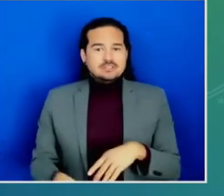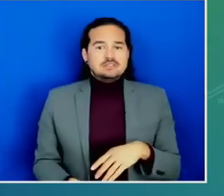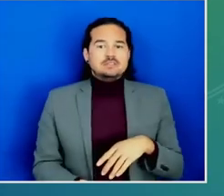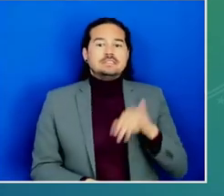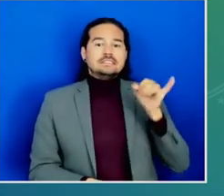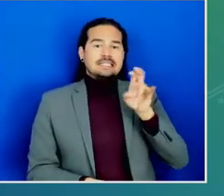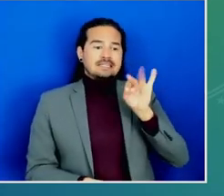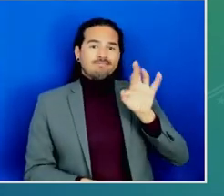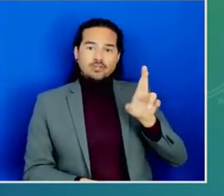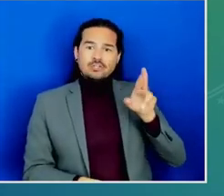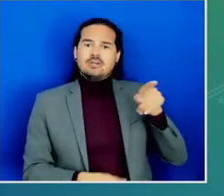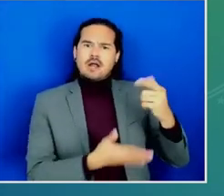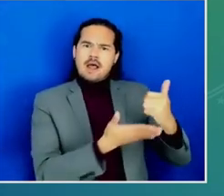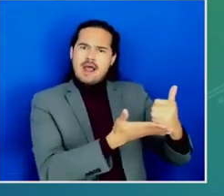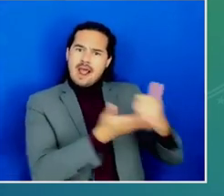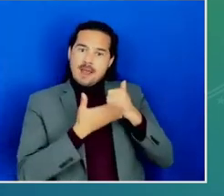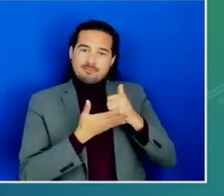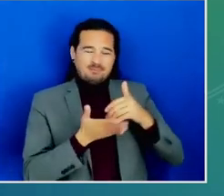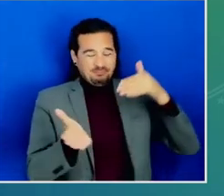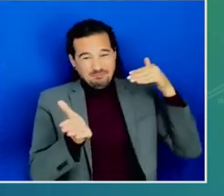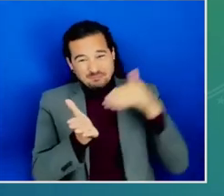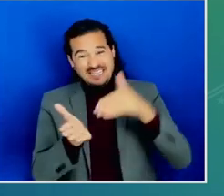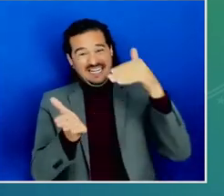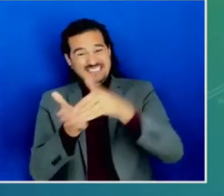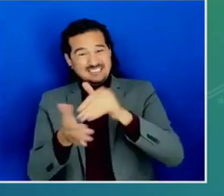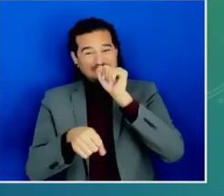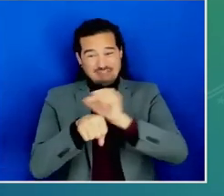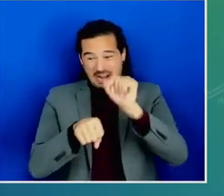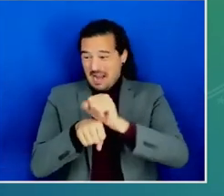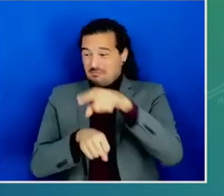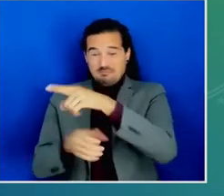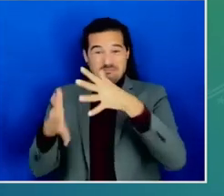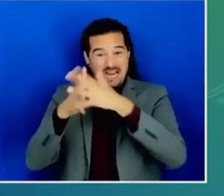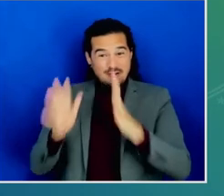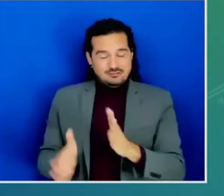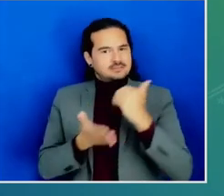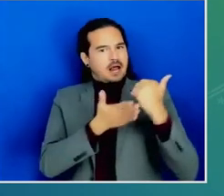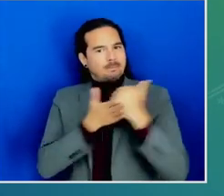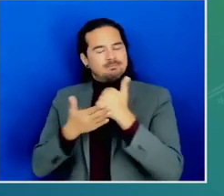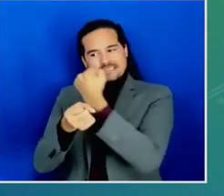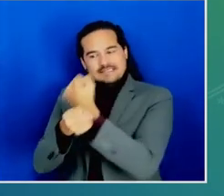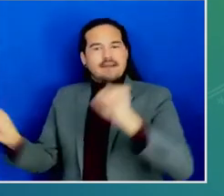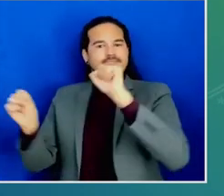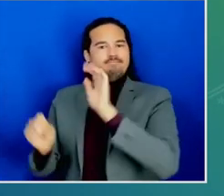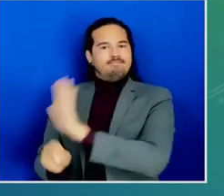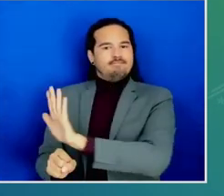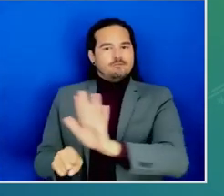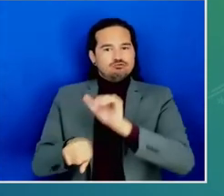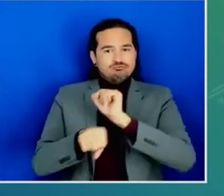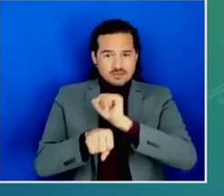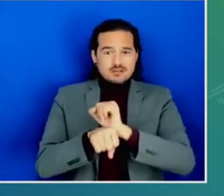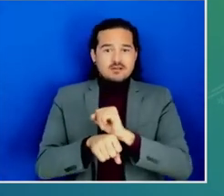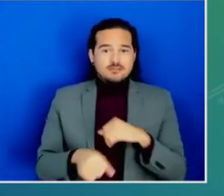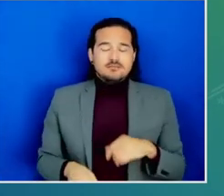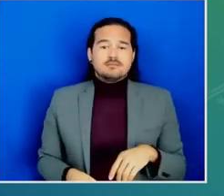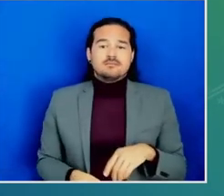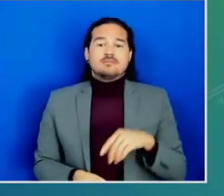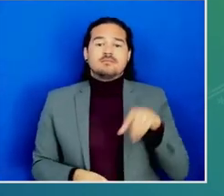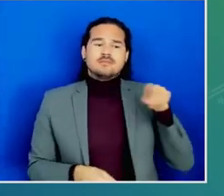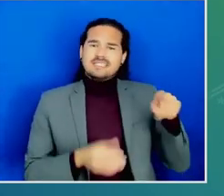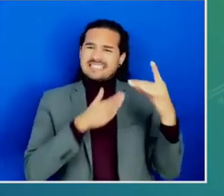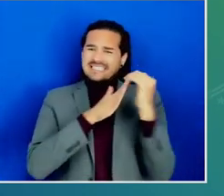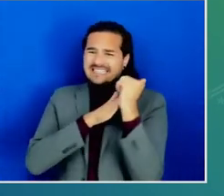of America, helped save a million American jobs, and helped bring Detroit back. Governor Granholm is just like the state